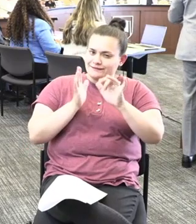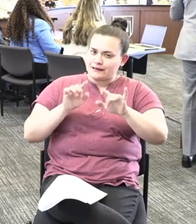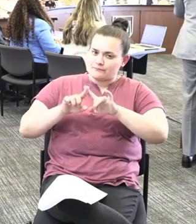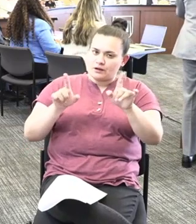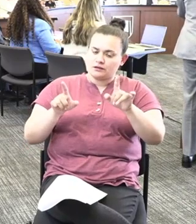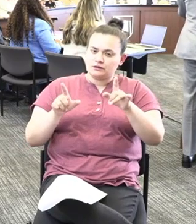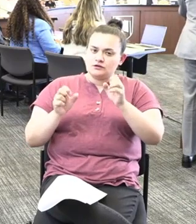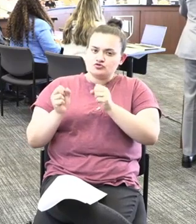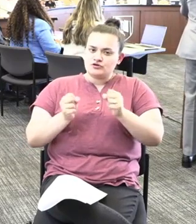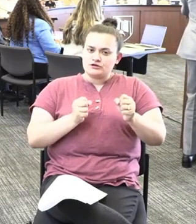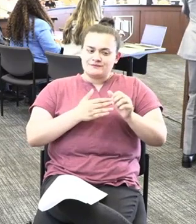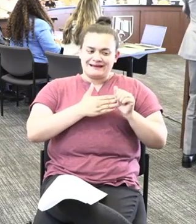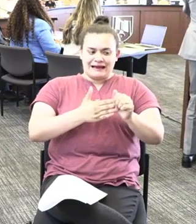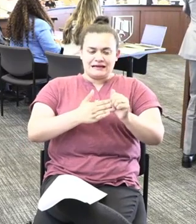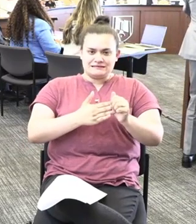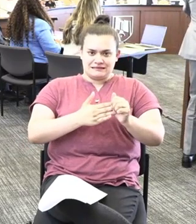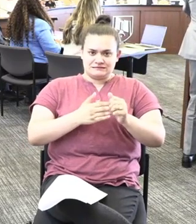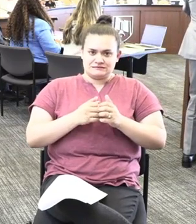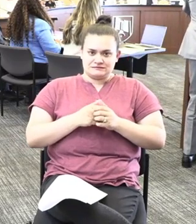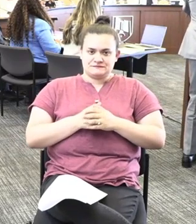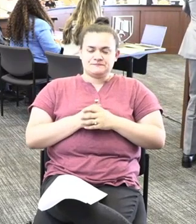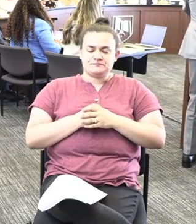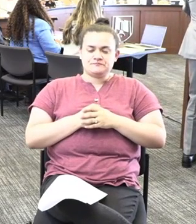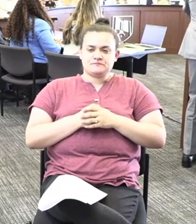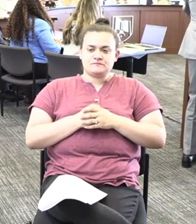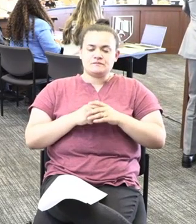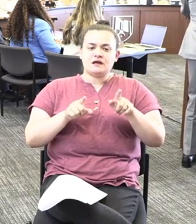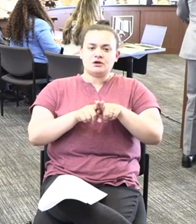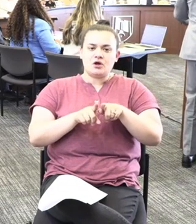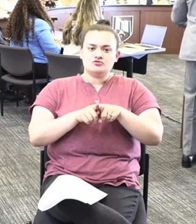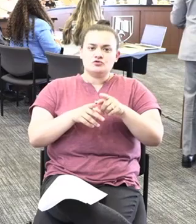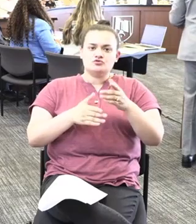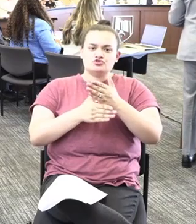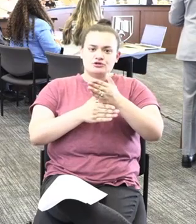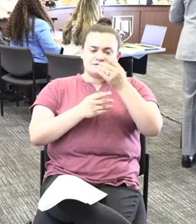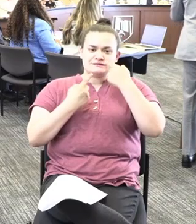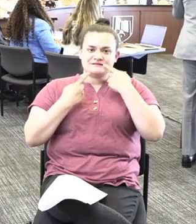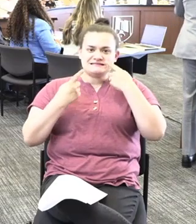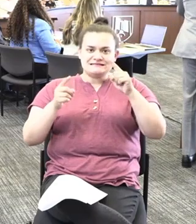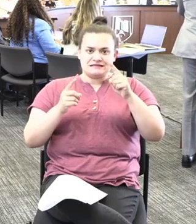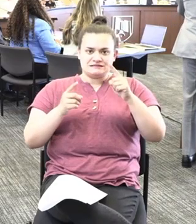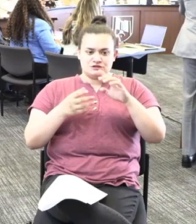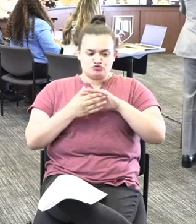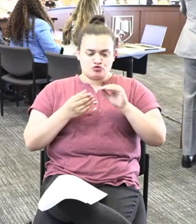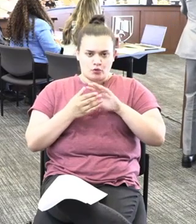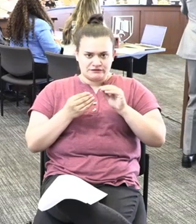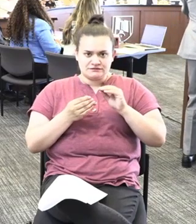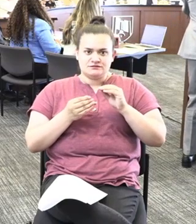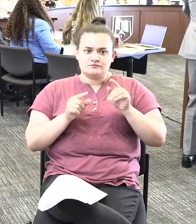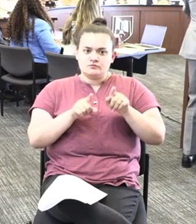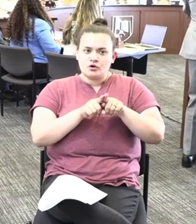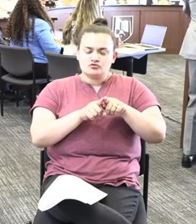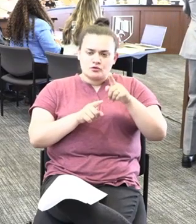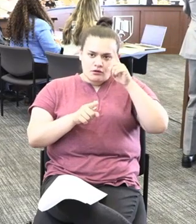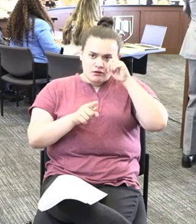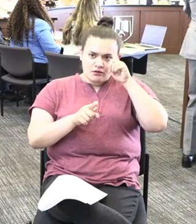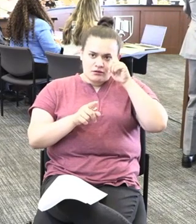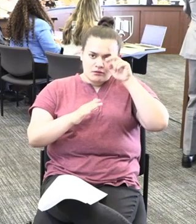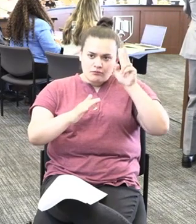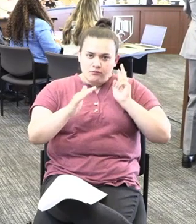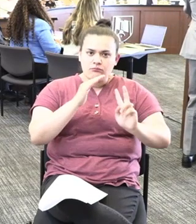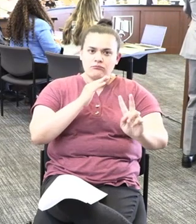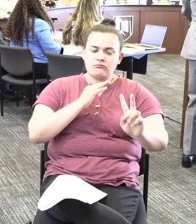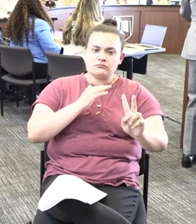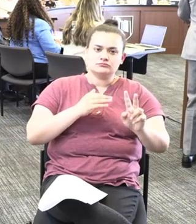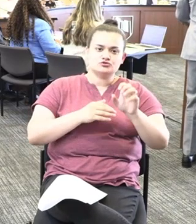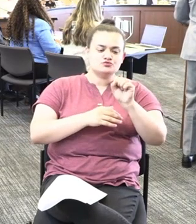guides us, and STEM is a part of that structure. And also share some success stories, as well as looking ahead to